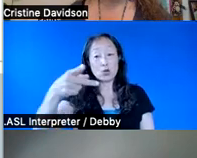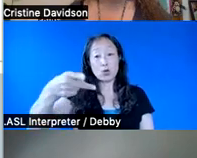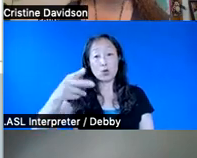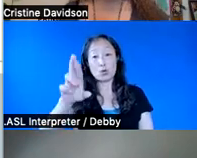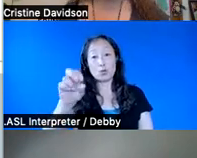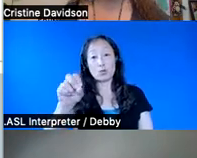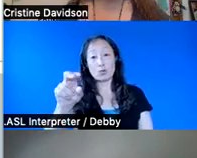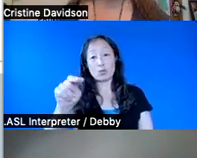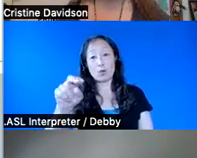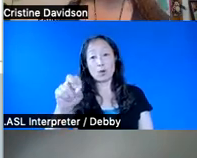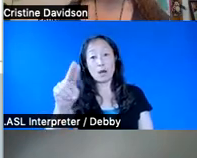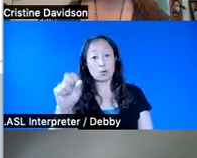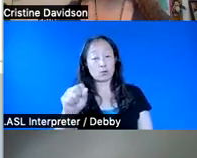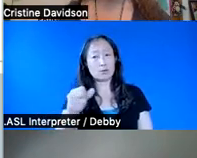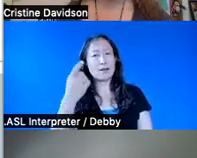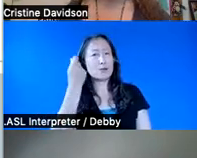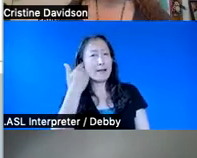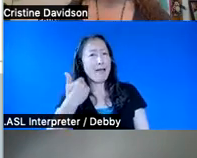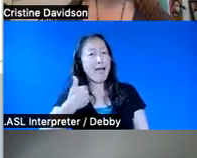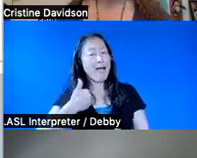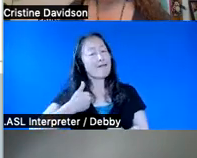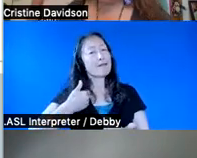a privilege that comes with